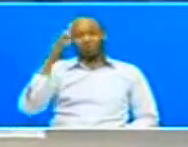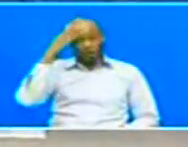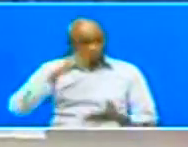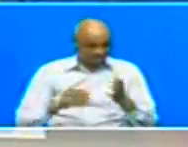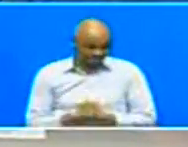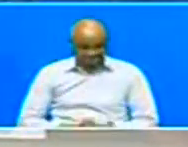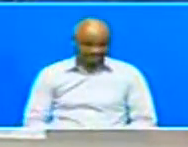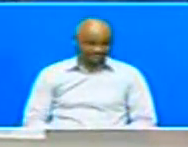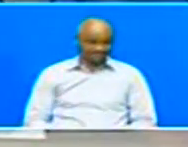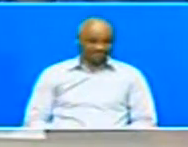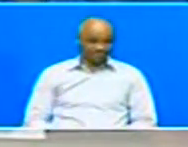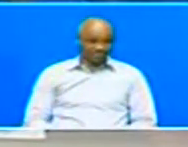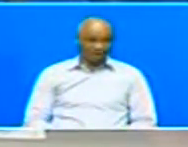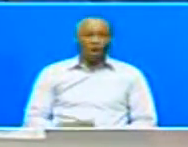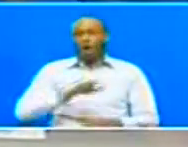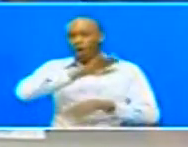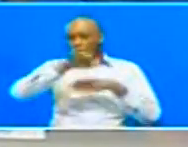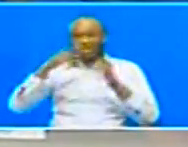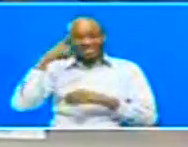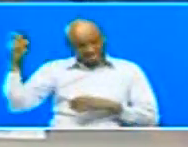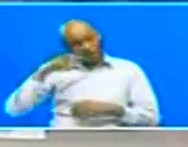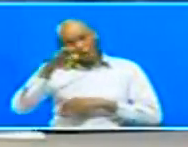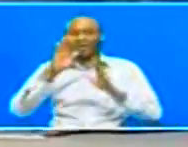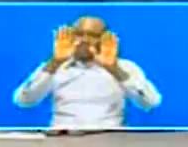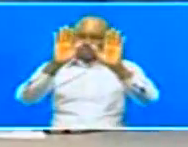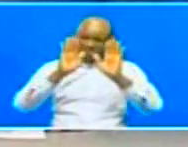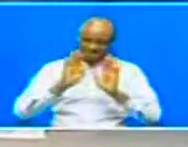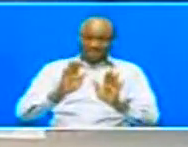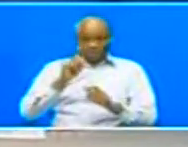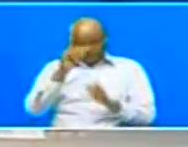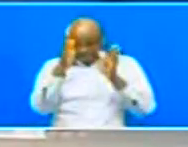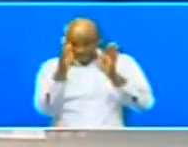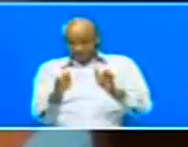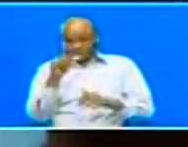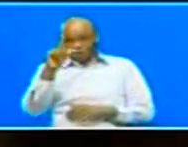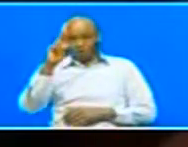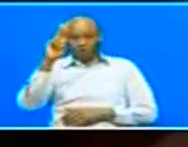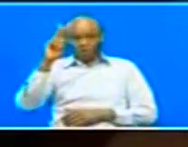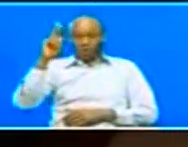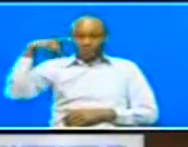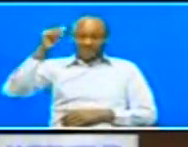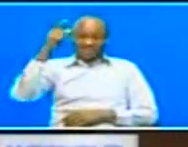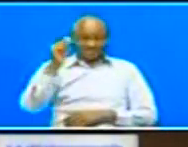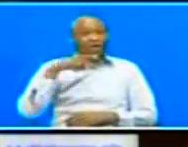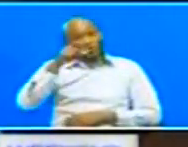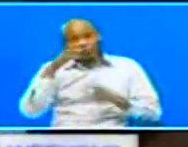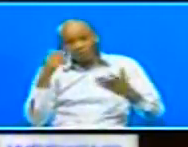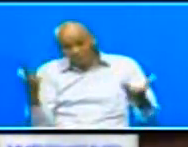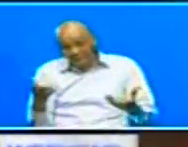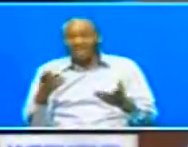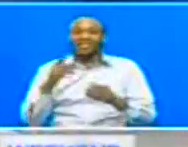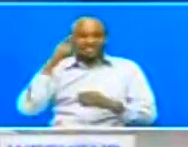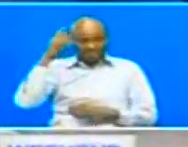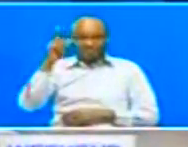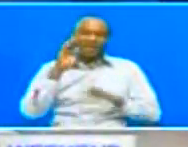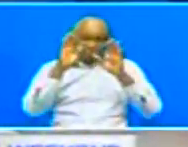know, all of them are valid, according to one Ruth Peter Adhiongo. No matter where you're from, your dreams are